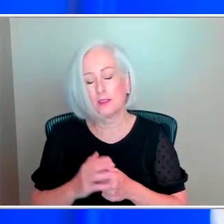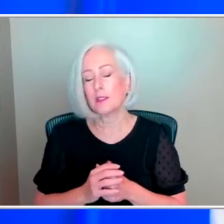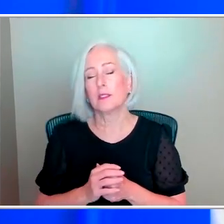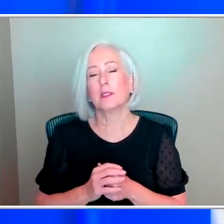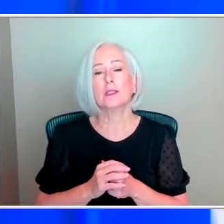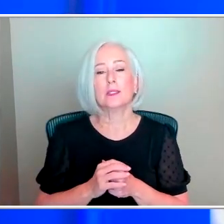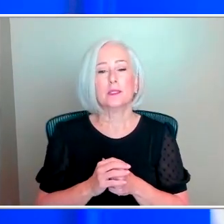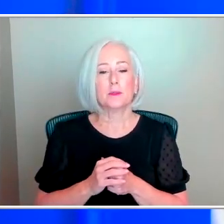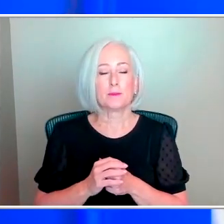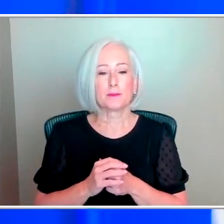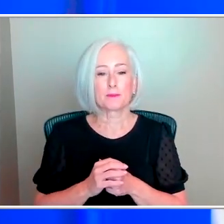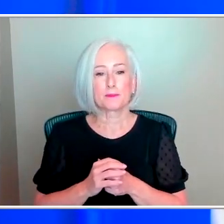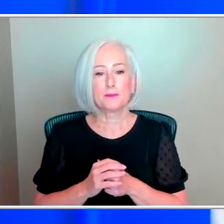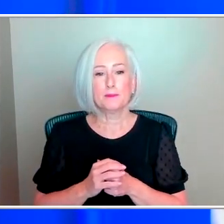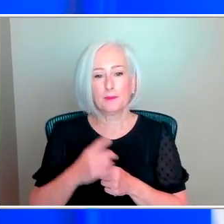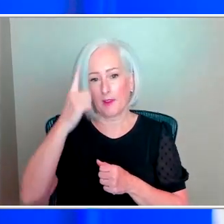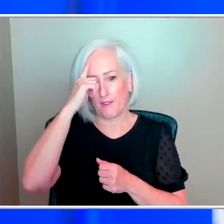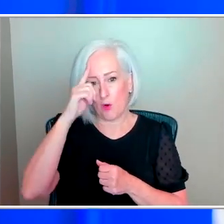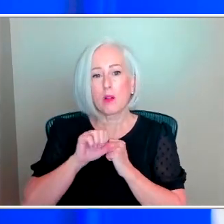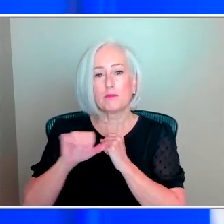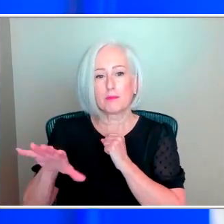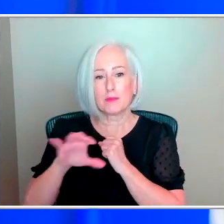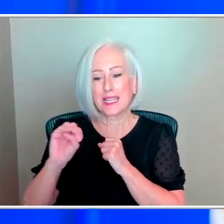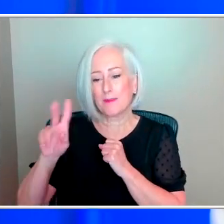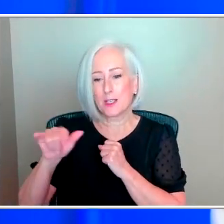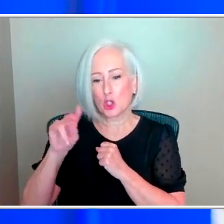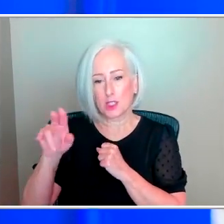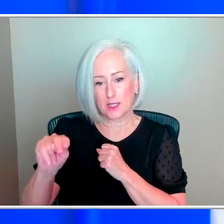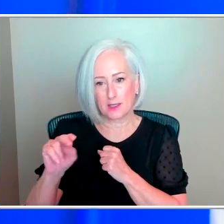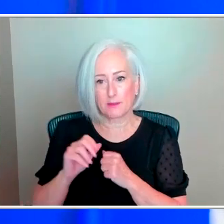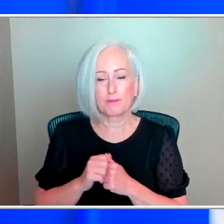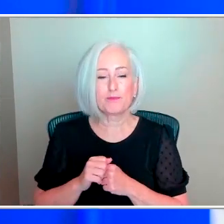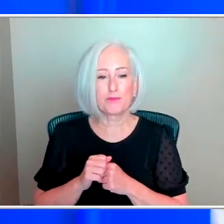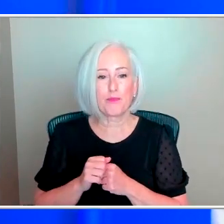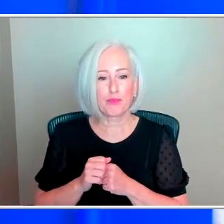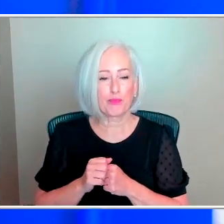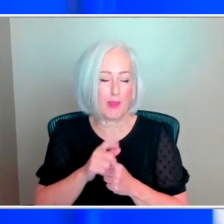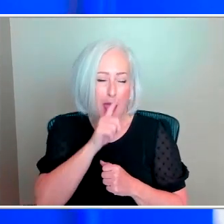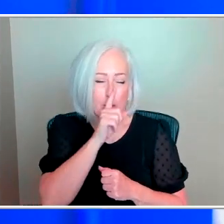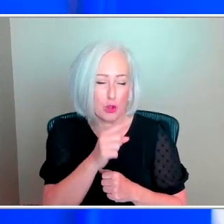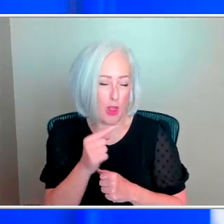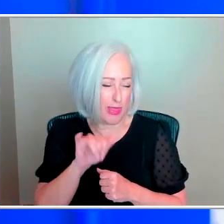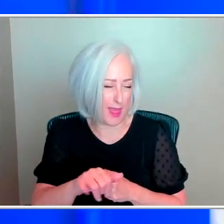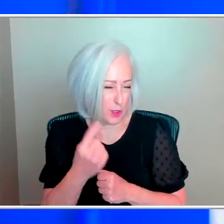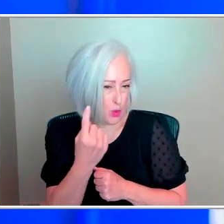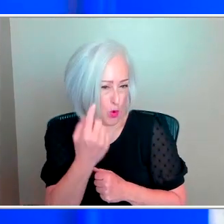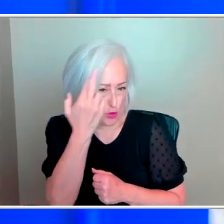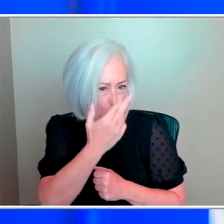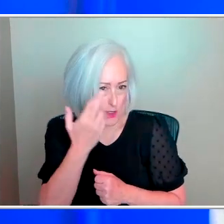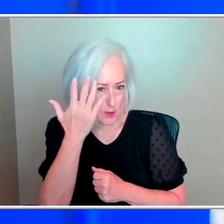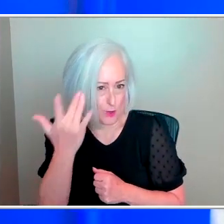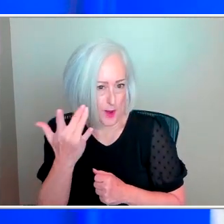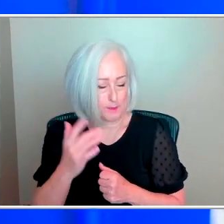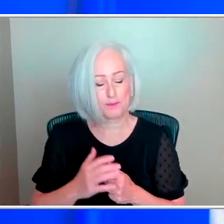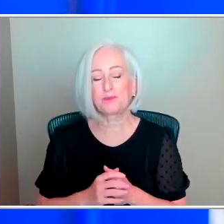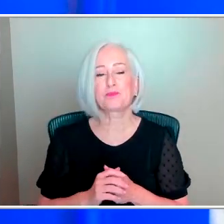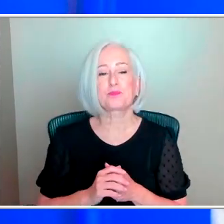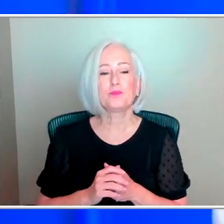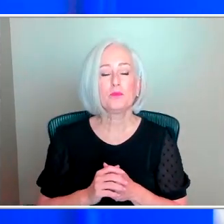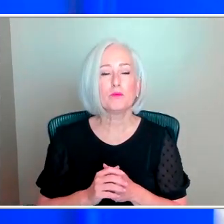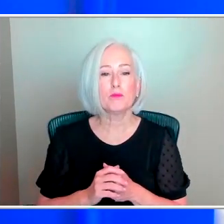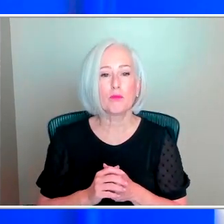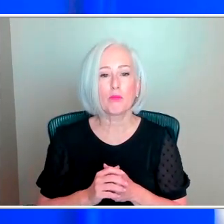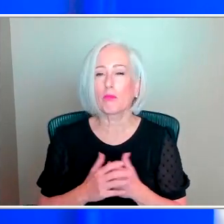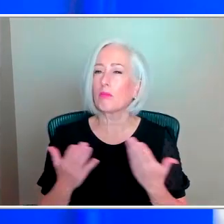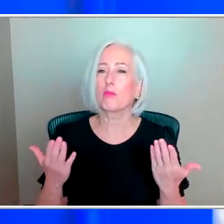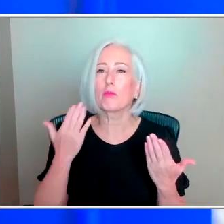and in terms of emissions. I'm pretty sure that is one of the factors, and I don't know